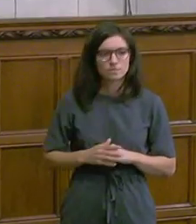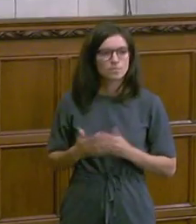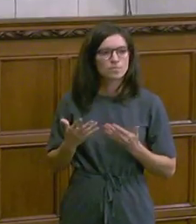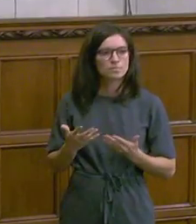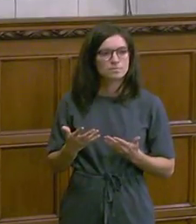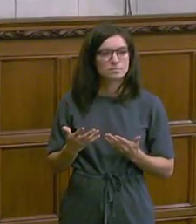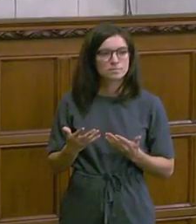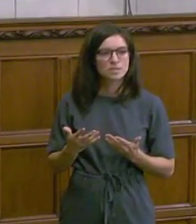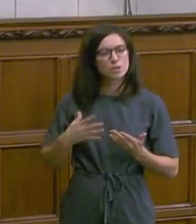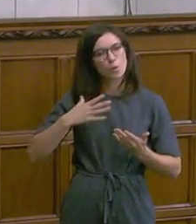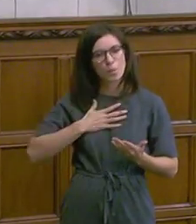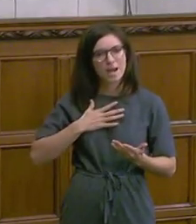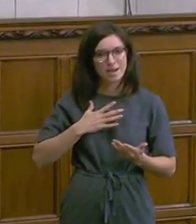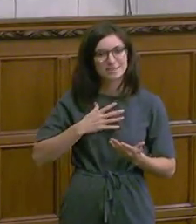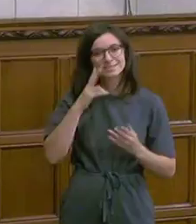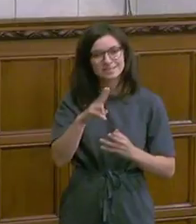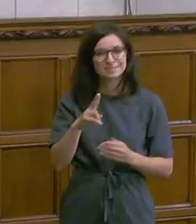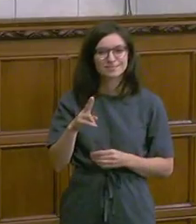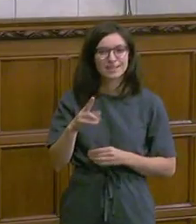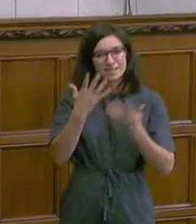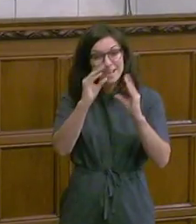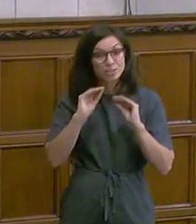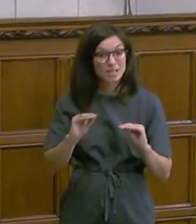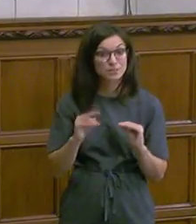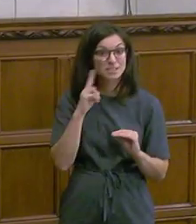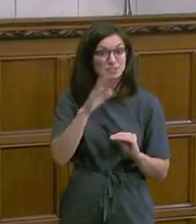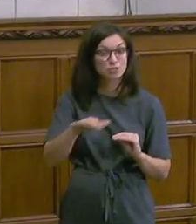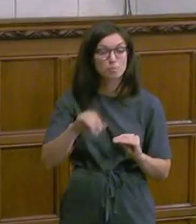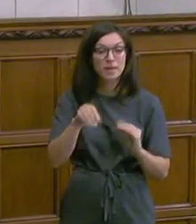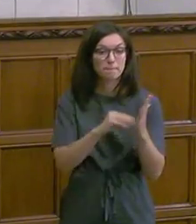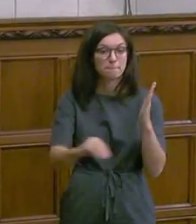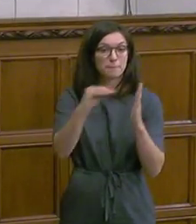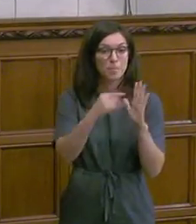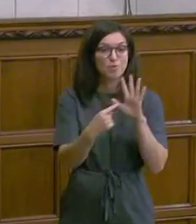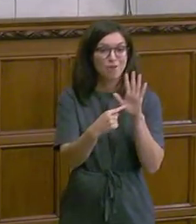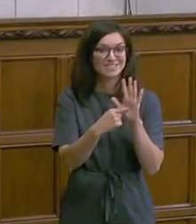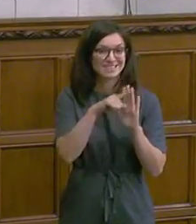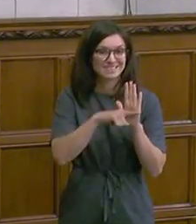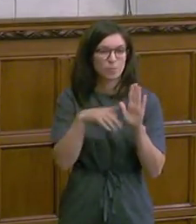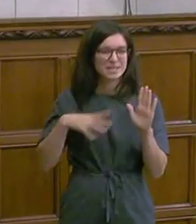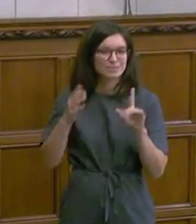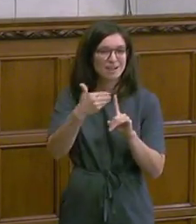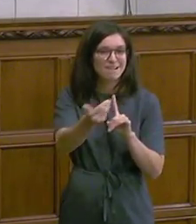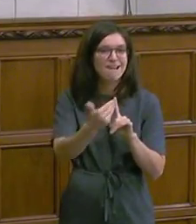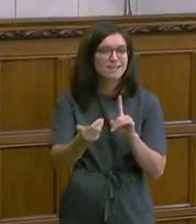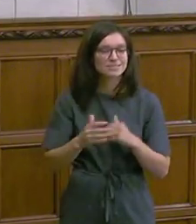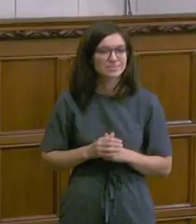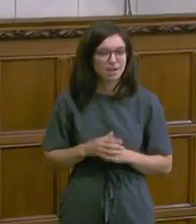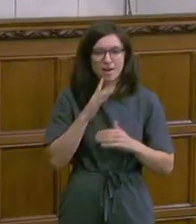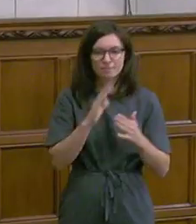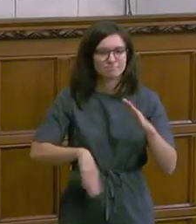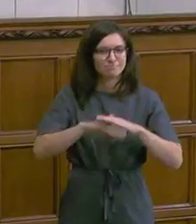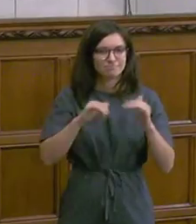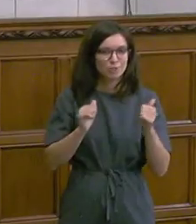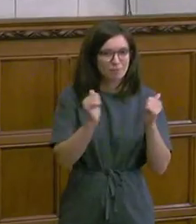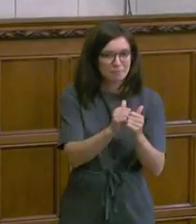would like to see the education for deaf children recognised as a priority. I couldn't agree more with this. The numbers are increasing and we do not have the capacity. And we don't